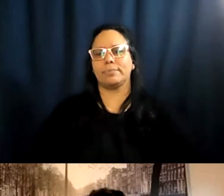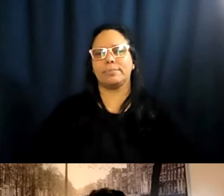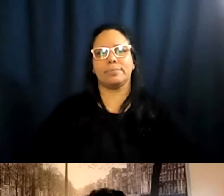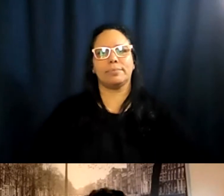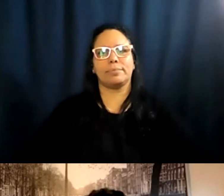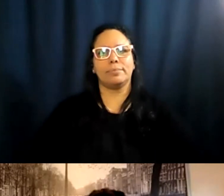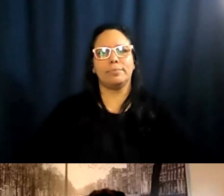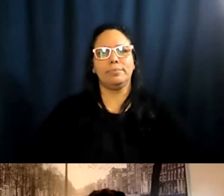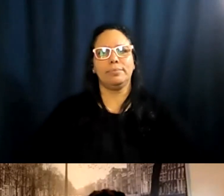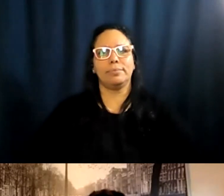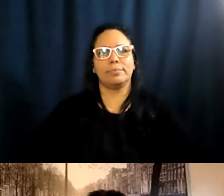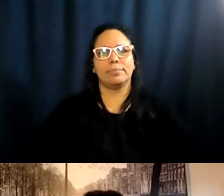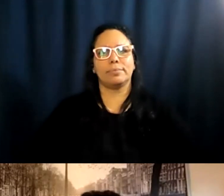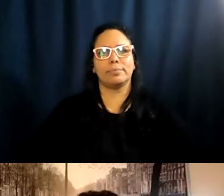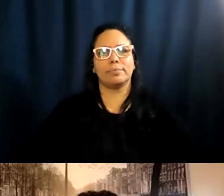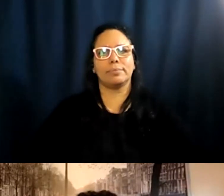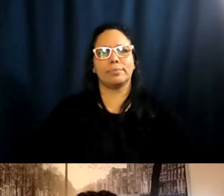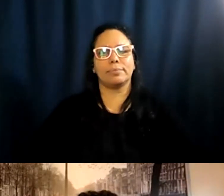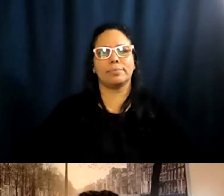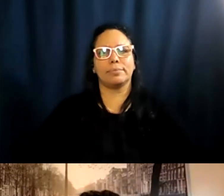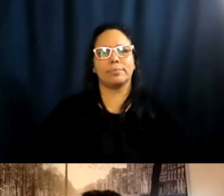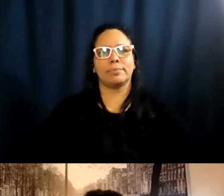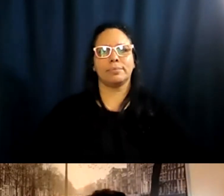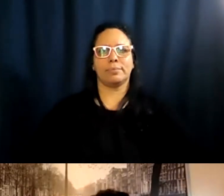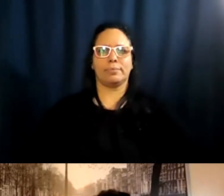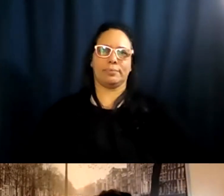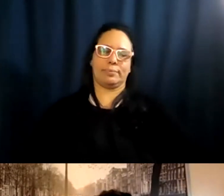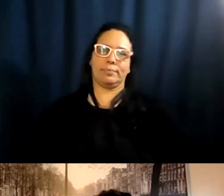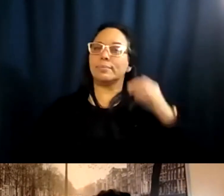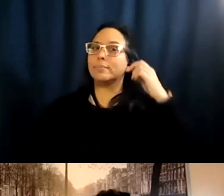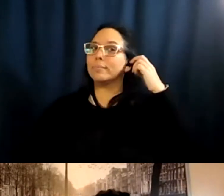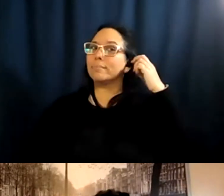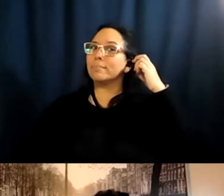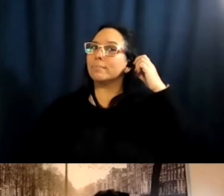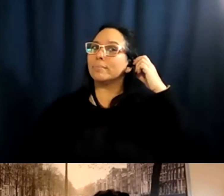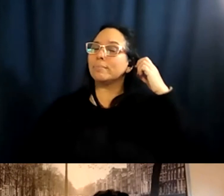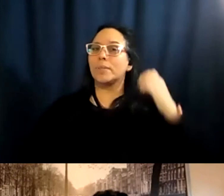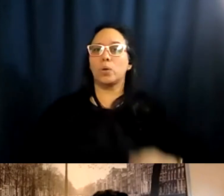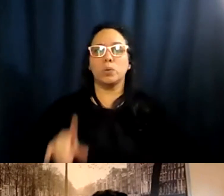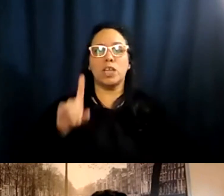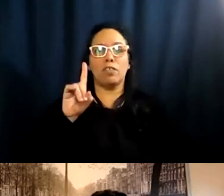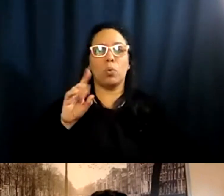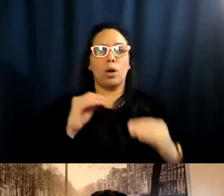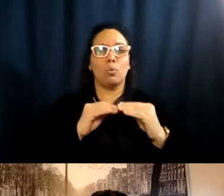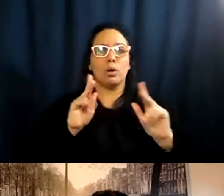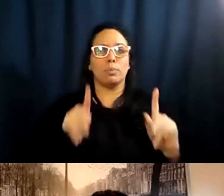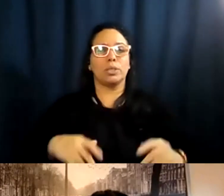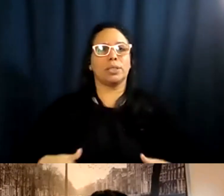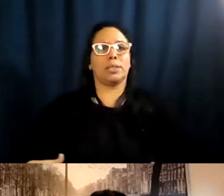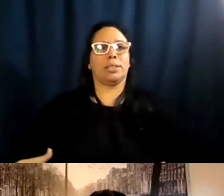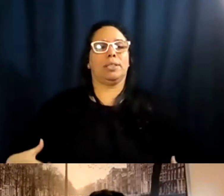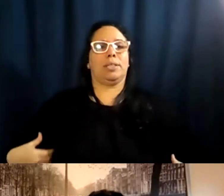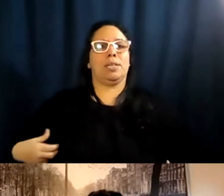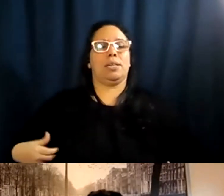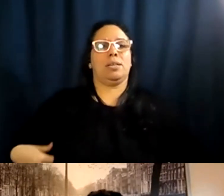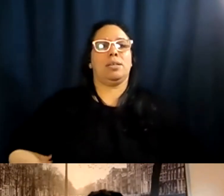Anything, Dr. Malone, or should I move on? We're almost done. We're about to wrap up. So we have one more person to go. Cool. Maybe